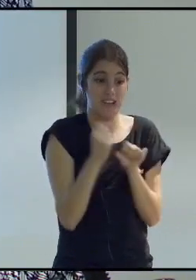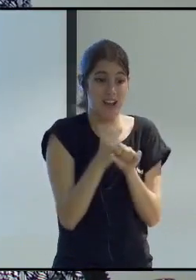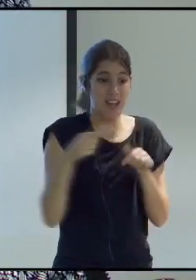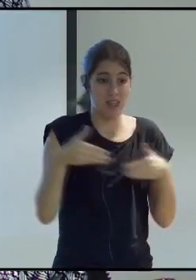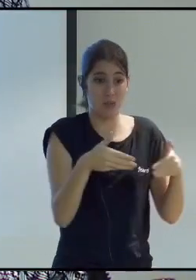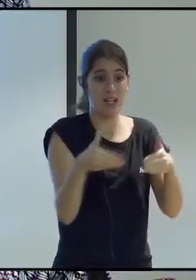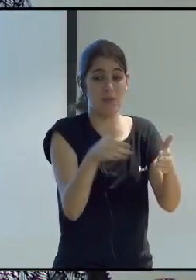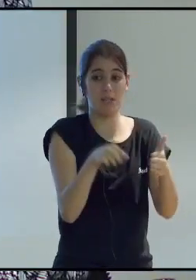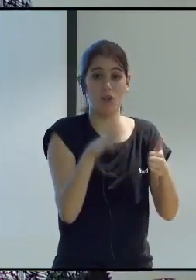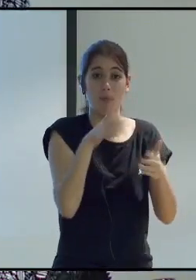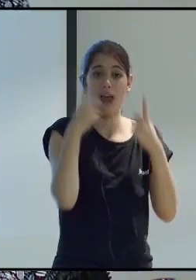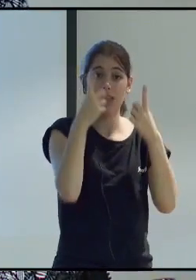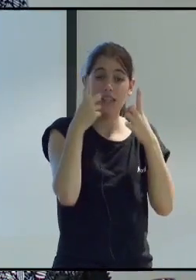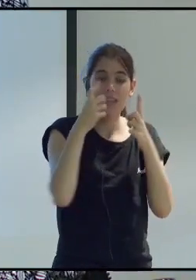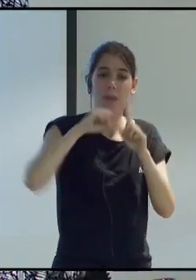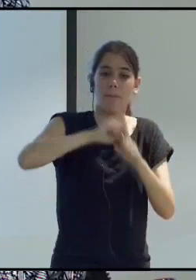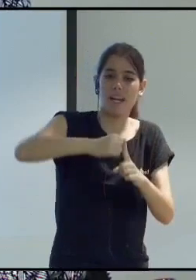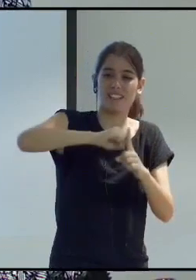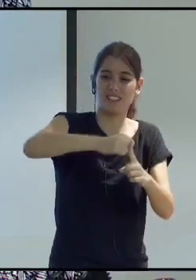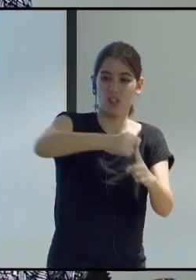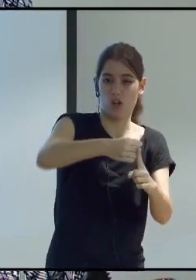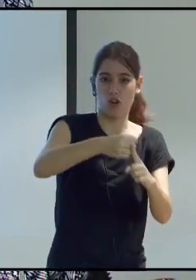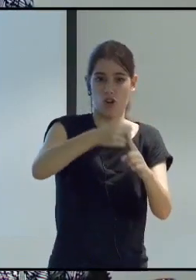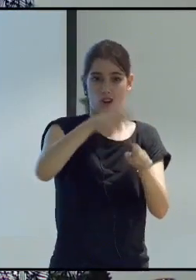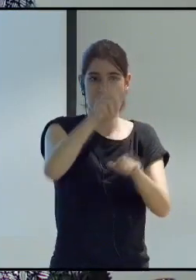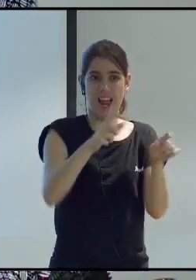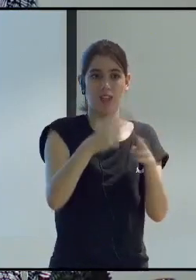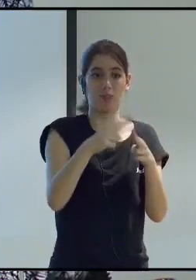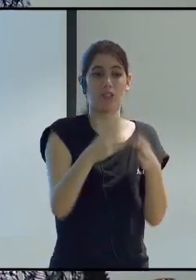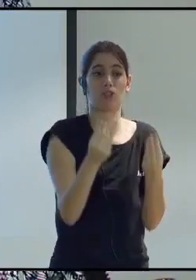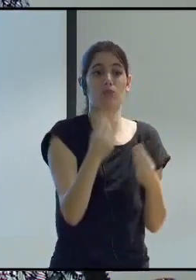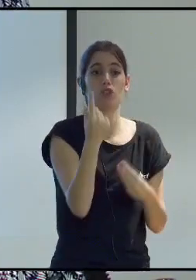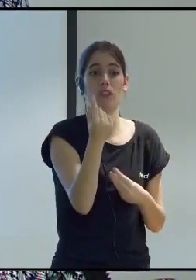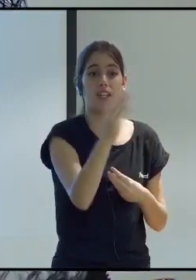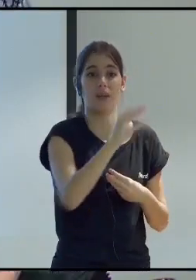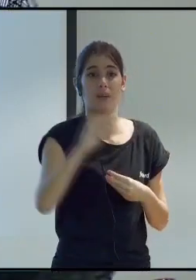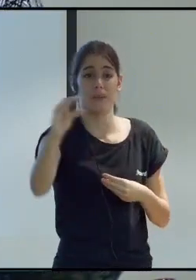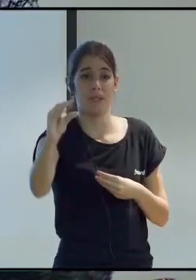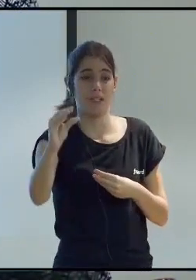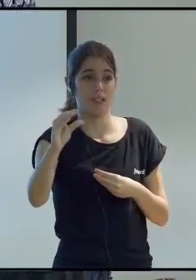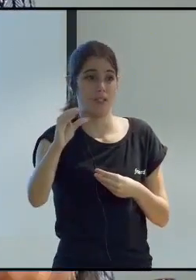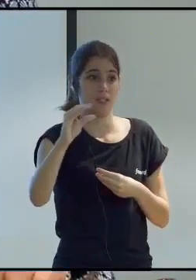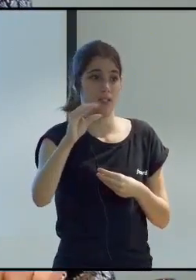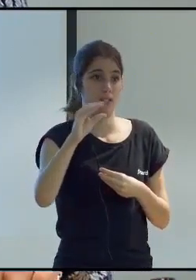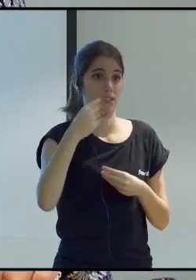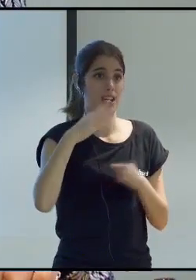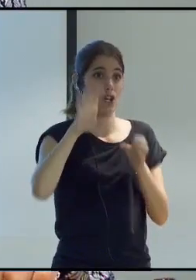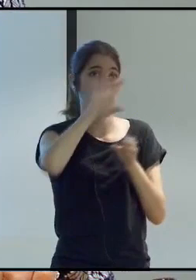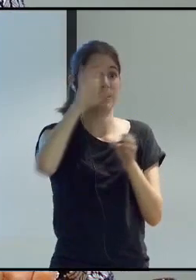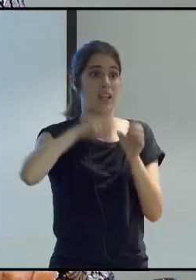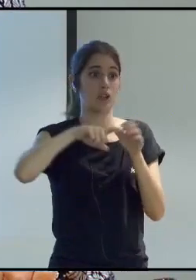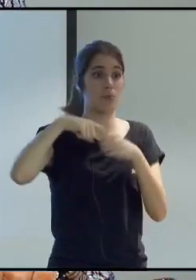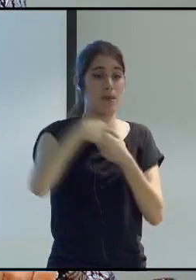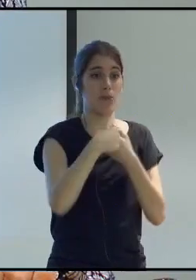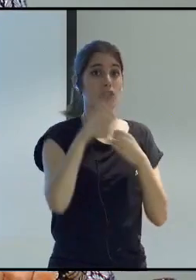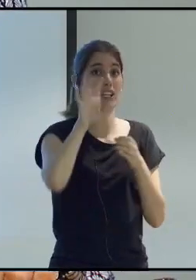framework of Europe. A lot of money is going still to member states and still going through the member states to